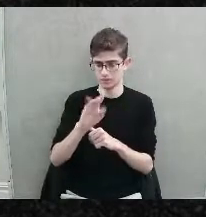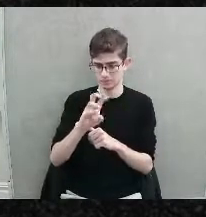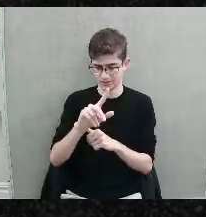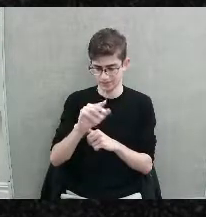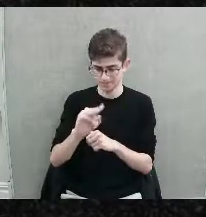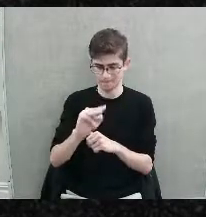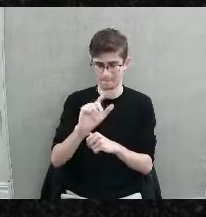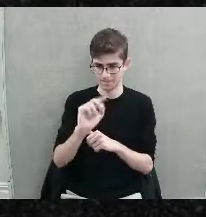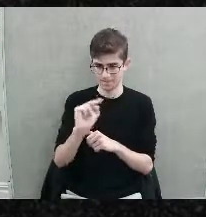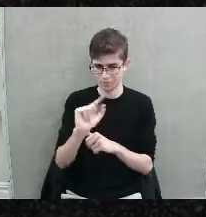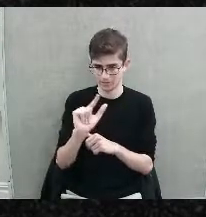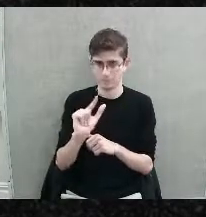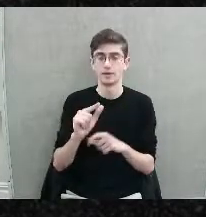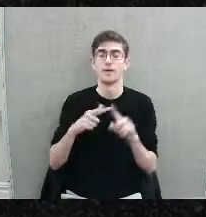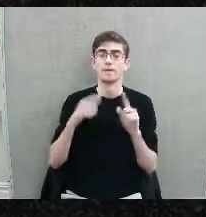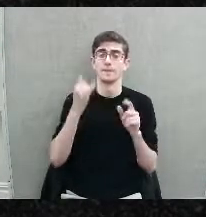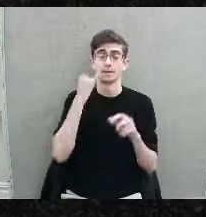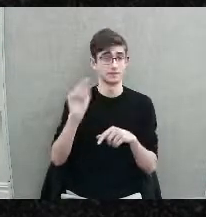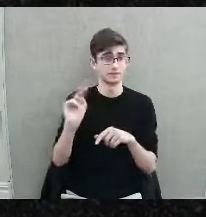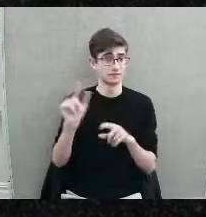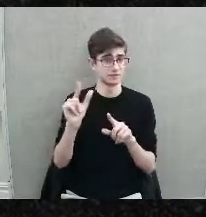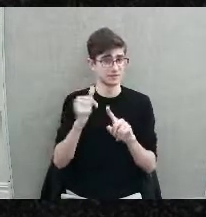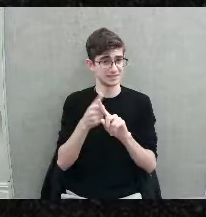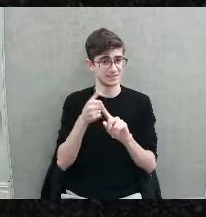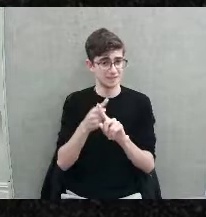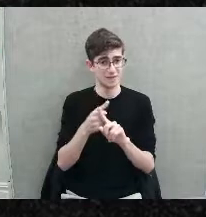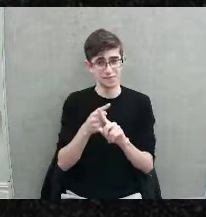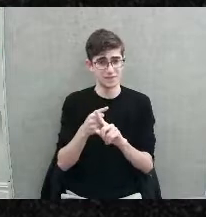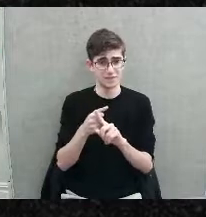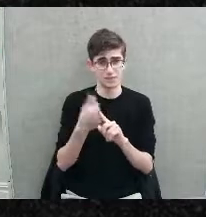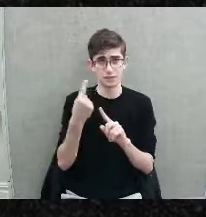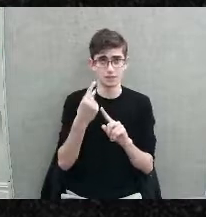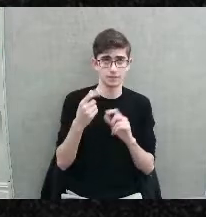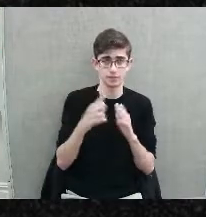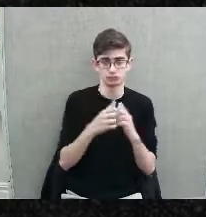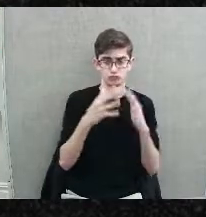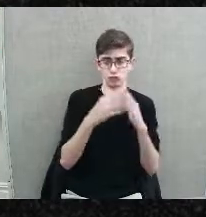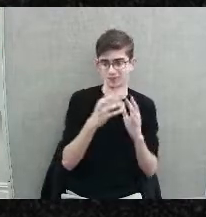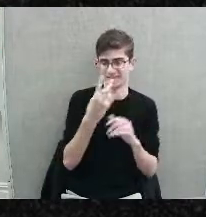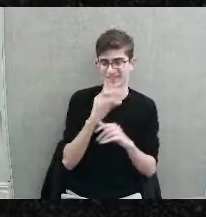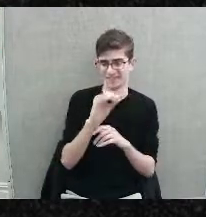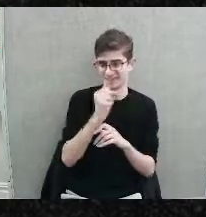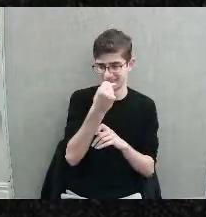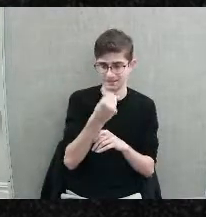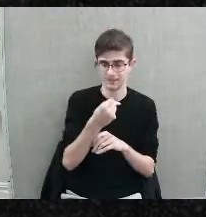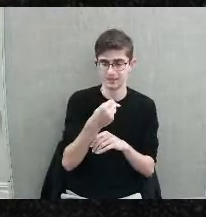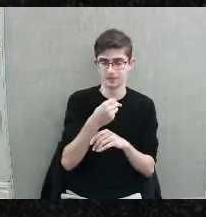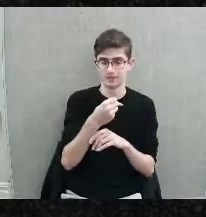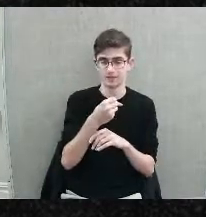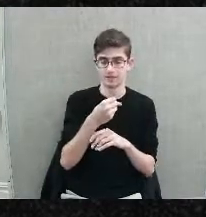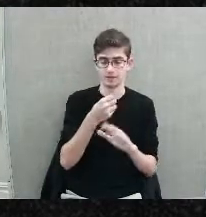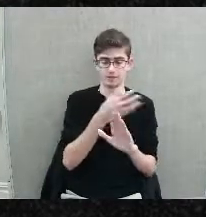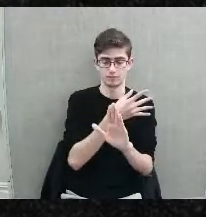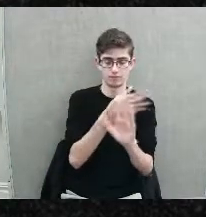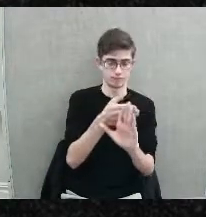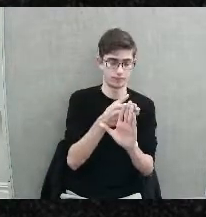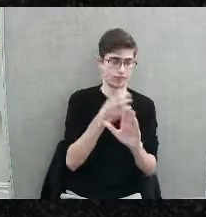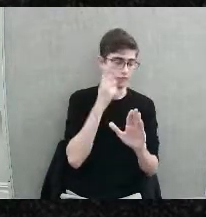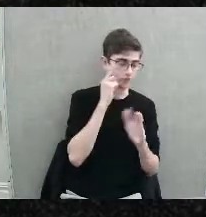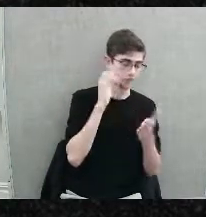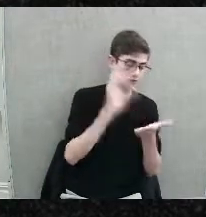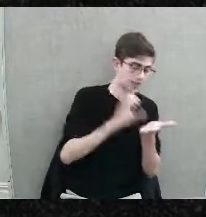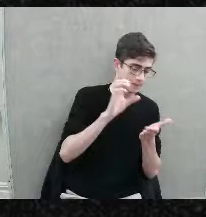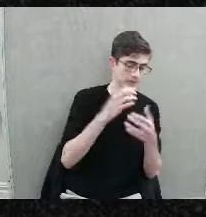but if neoliberalism is some kind of break that happens in the 70s, right, and the continuity before that is racial capitalism